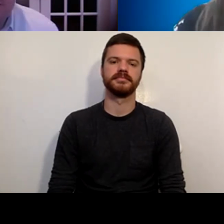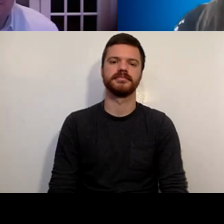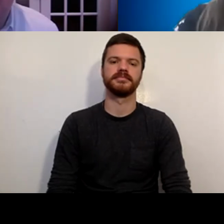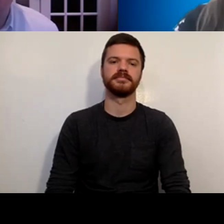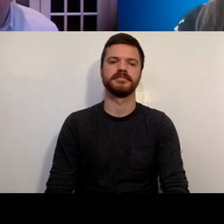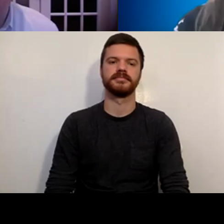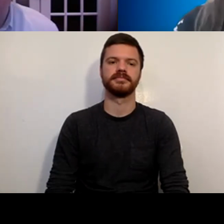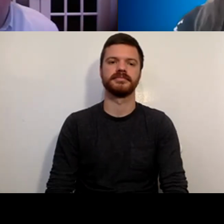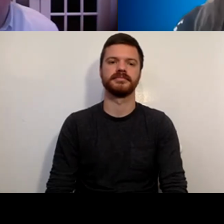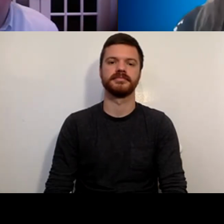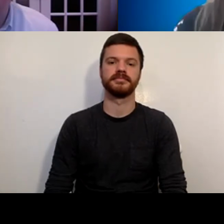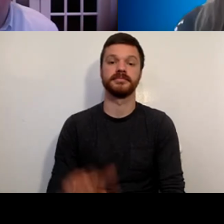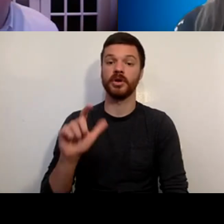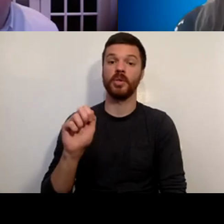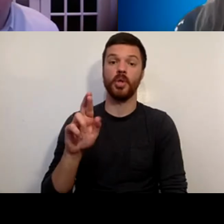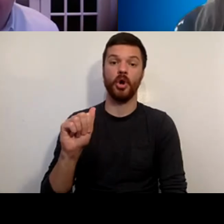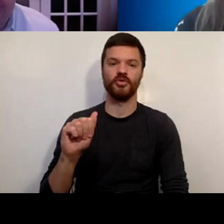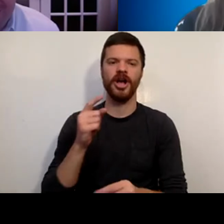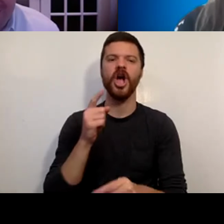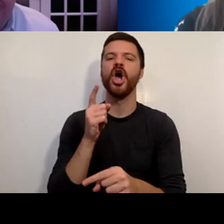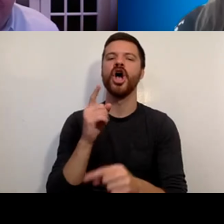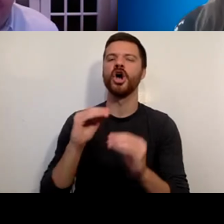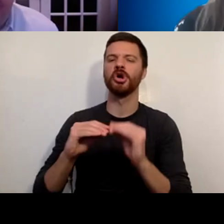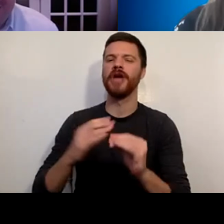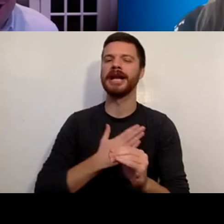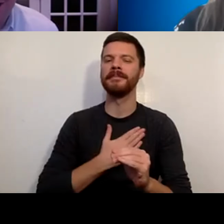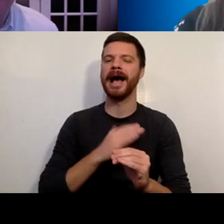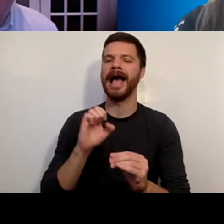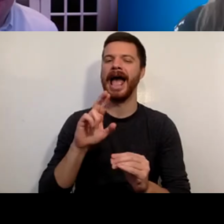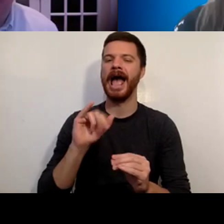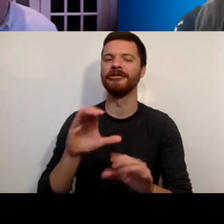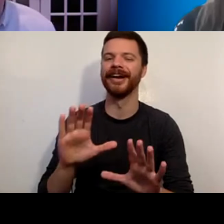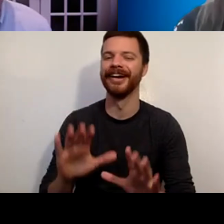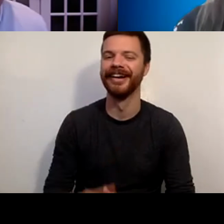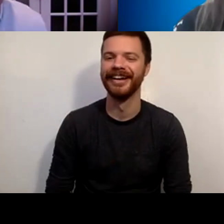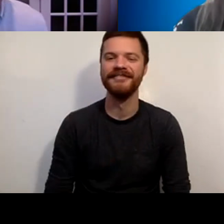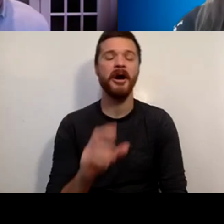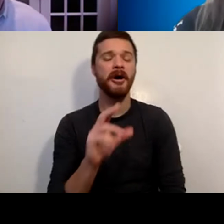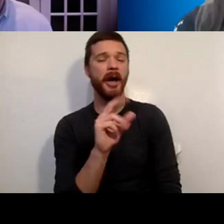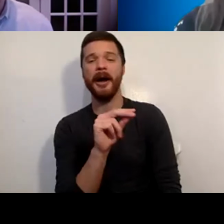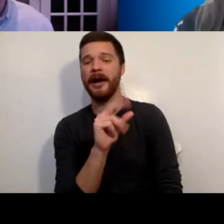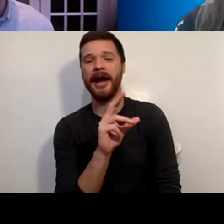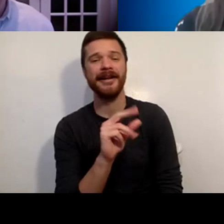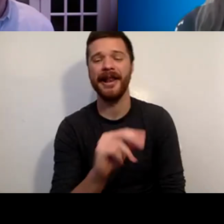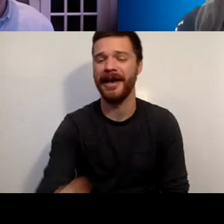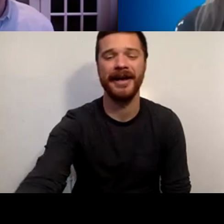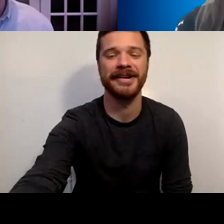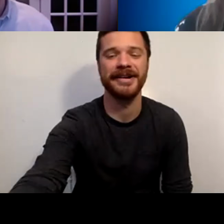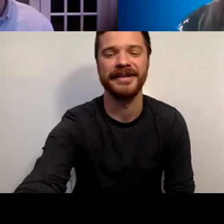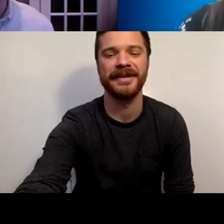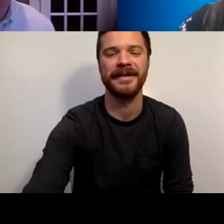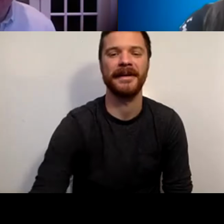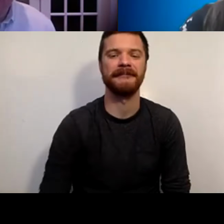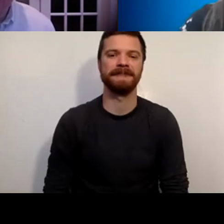Laura, correct my ERIC. I'm not meaning to no, I think it's all